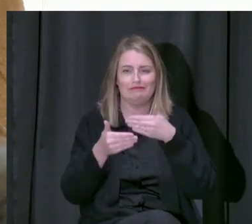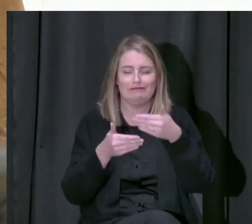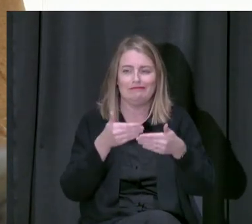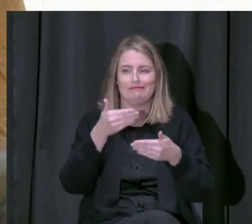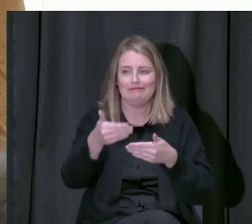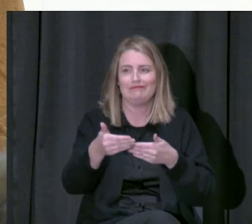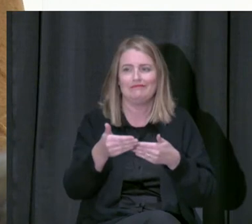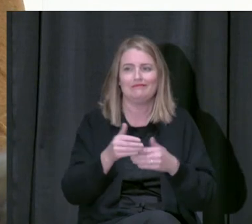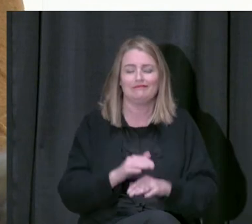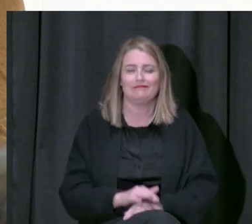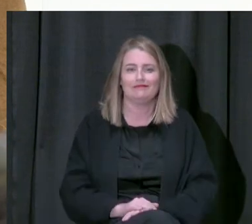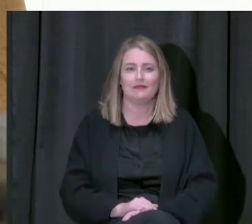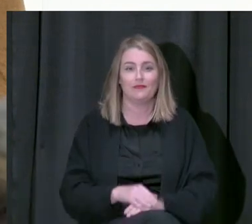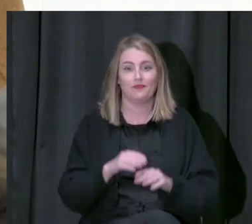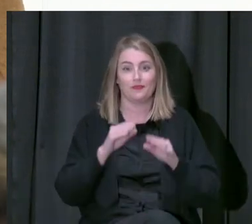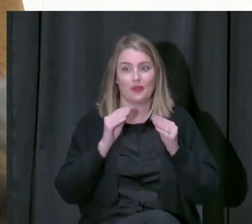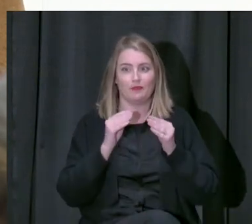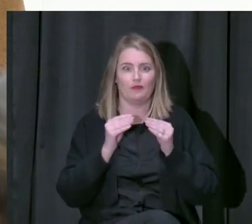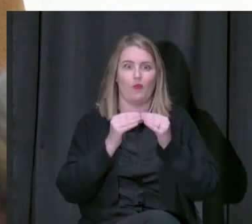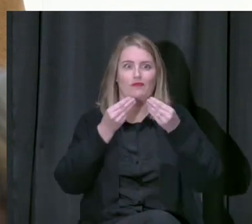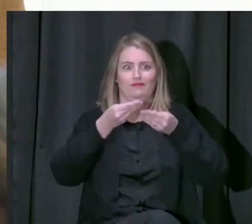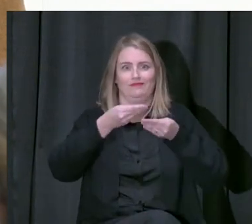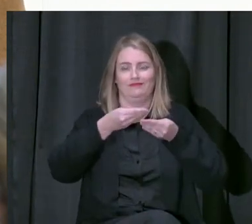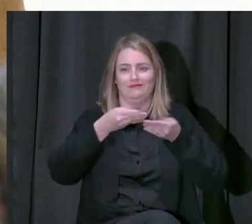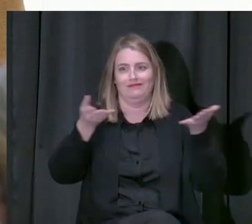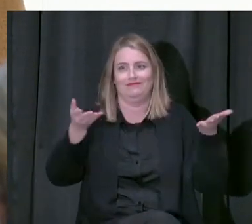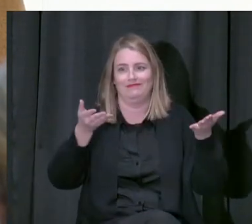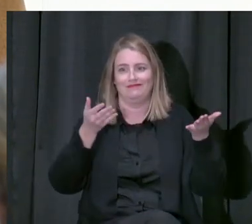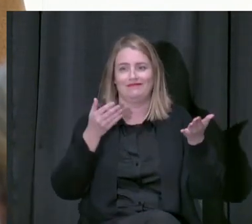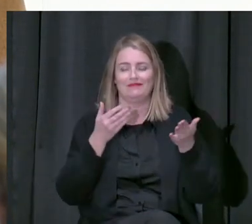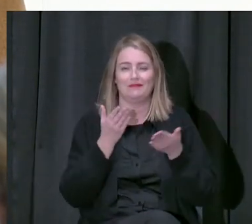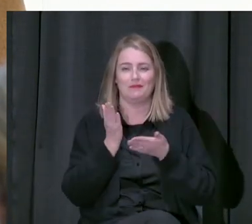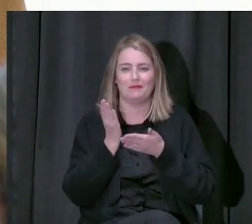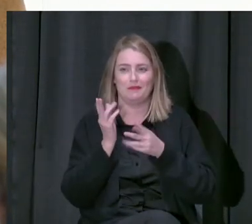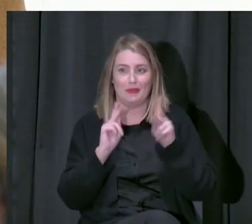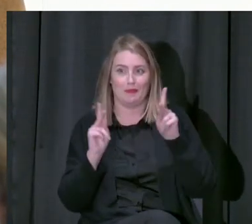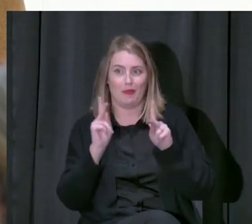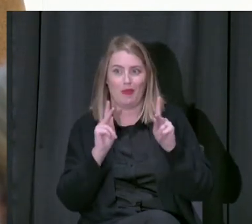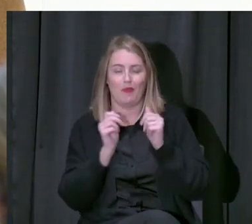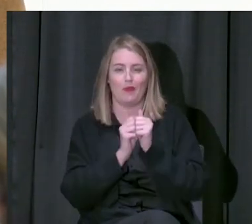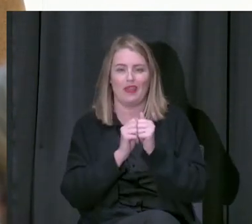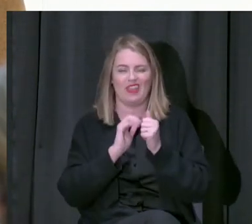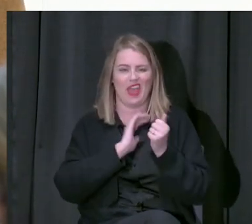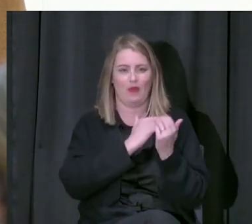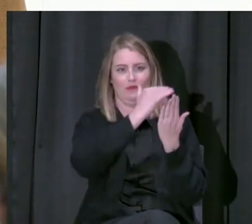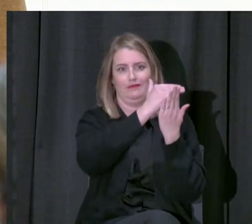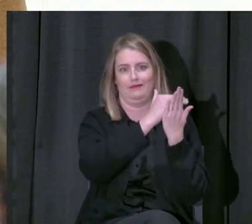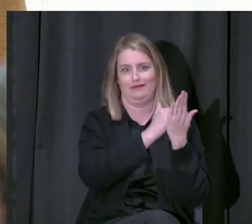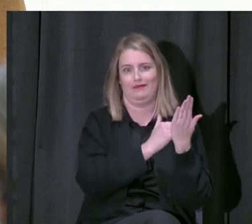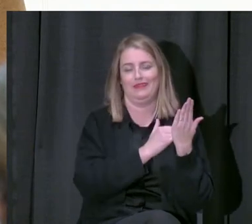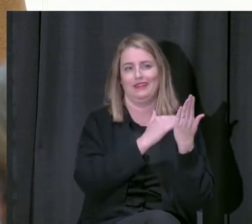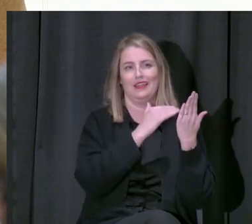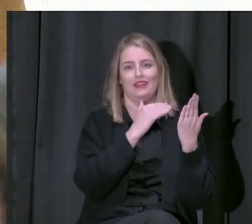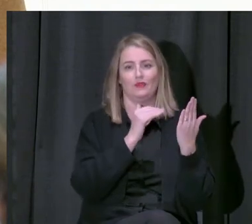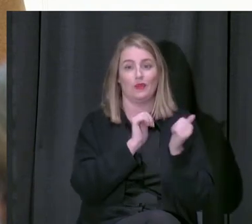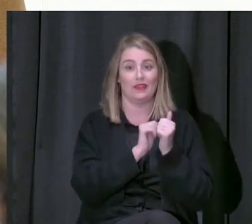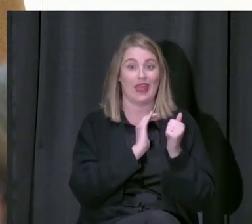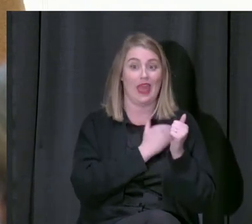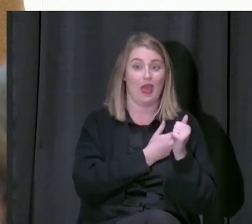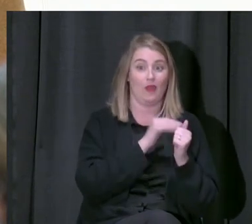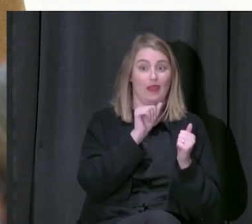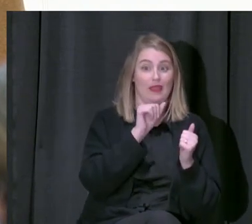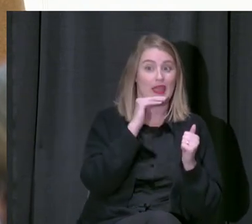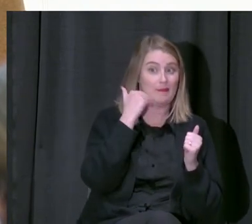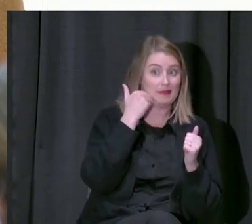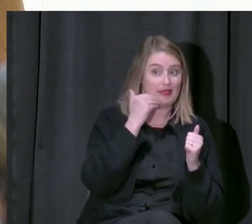out to a much larger part of our catalog with Amazon Originals content as well as the third-party